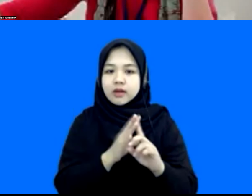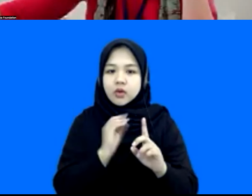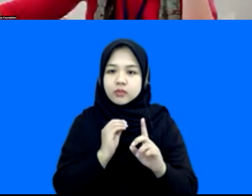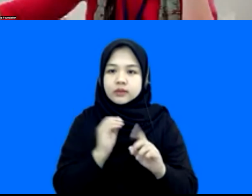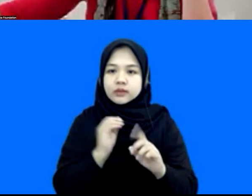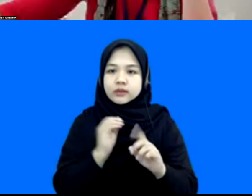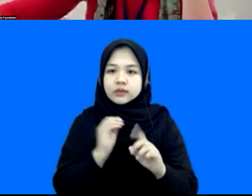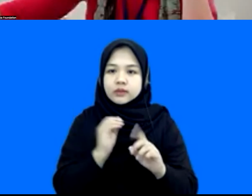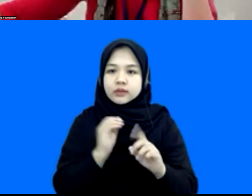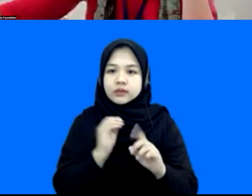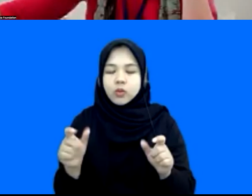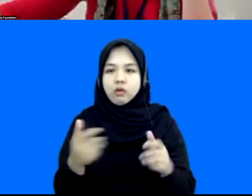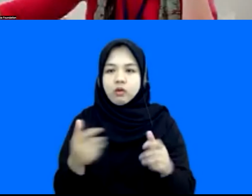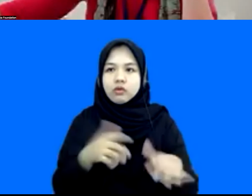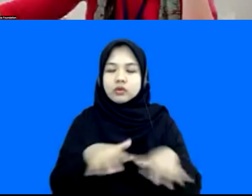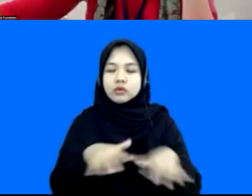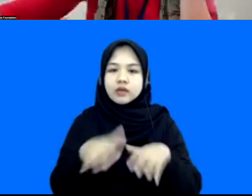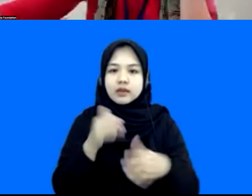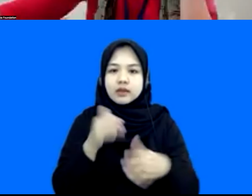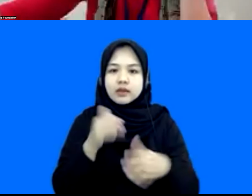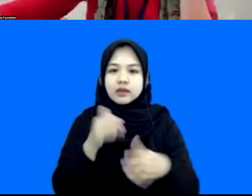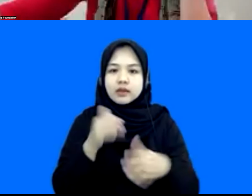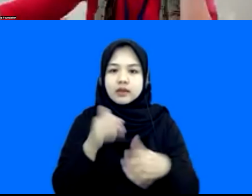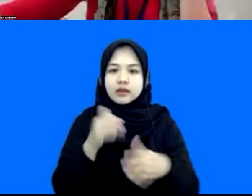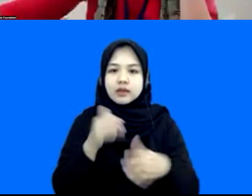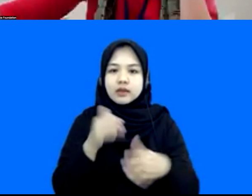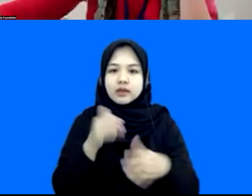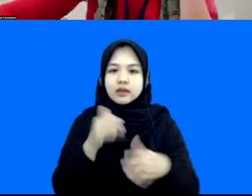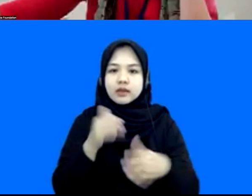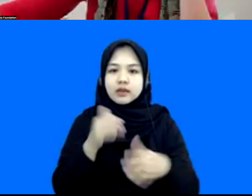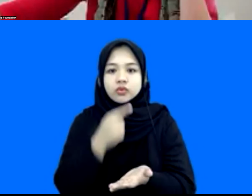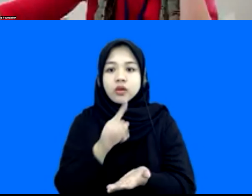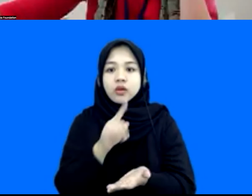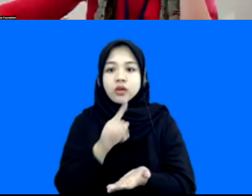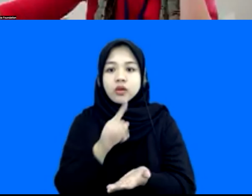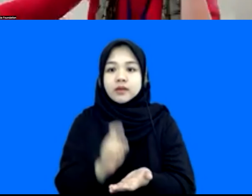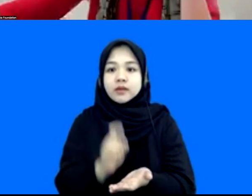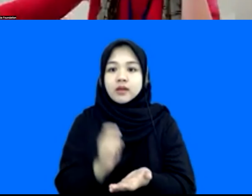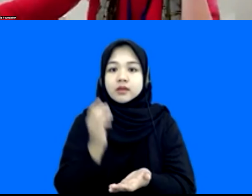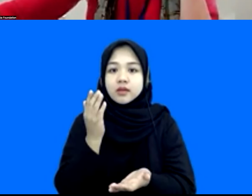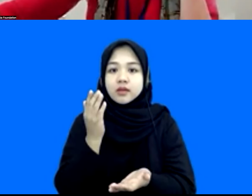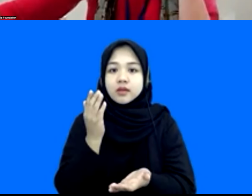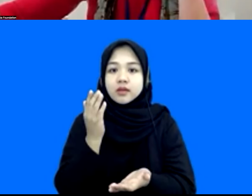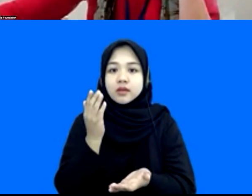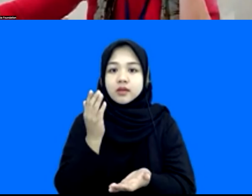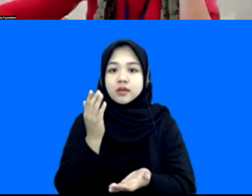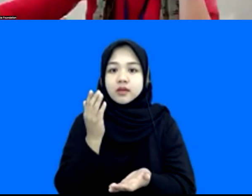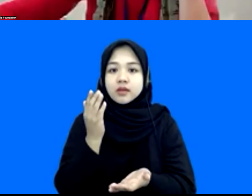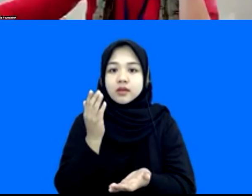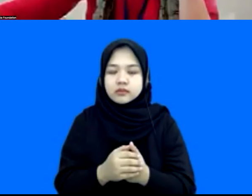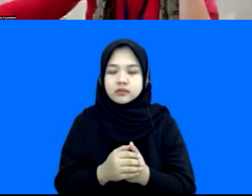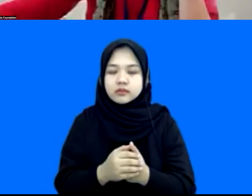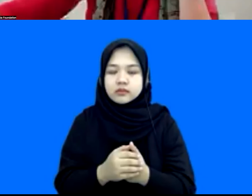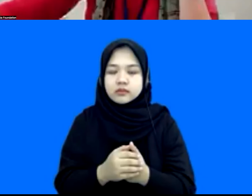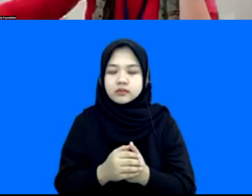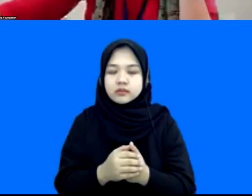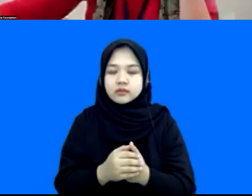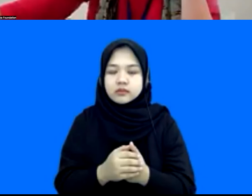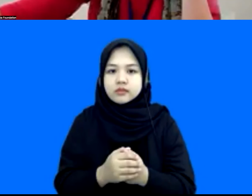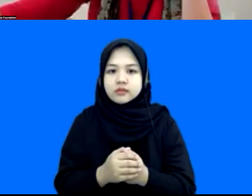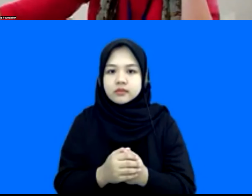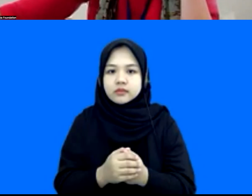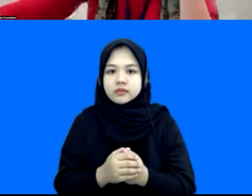To be very clear regarding your question, in Penang for flooding, citizens are adapting furniture by elevating it and so on.